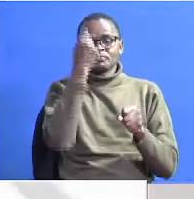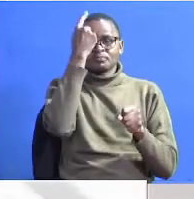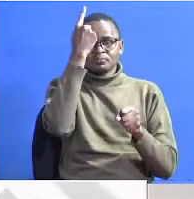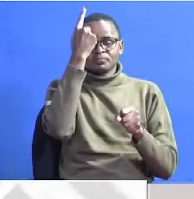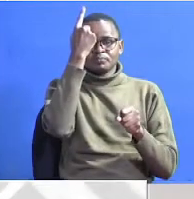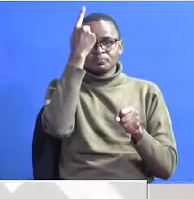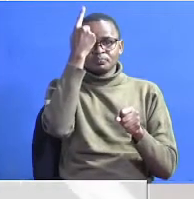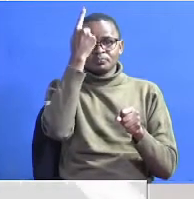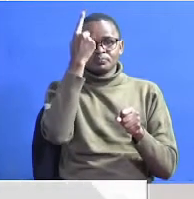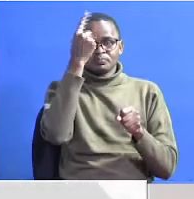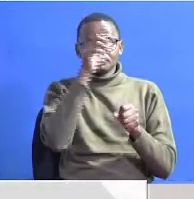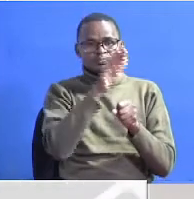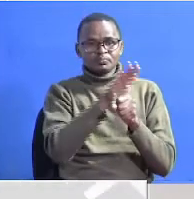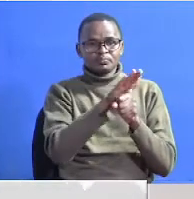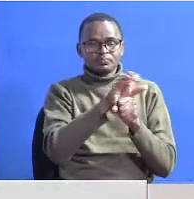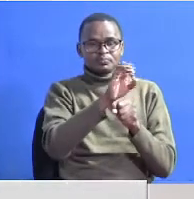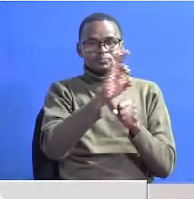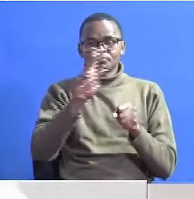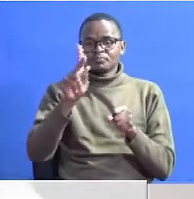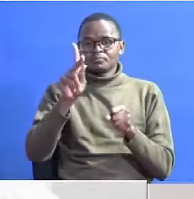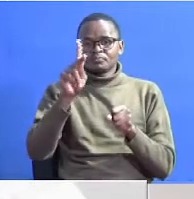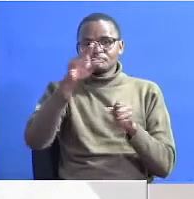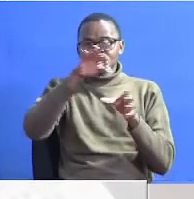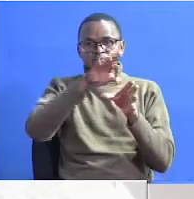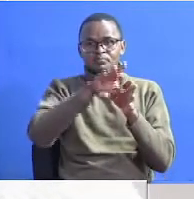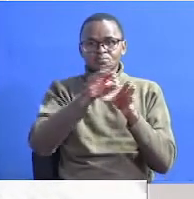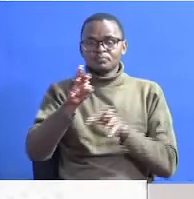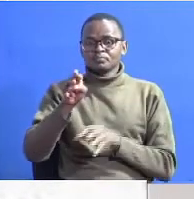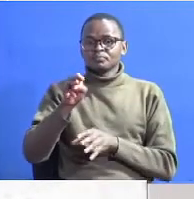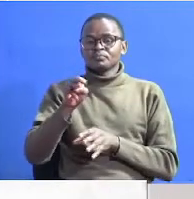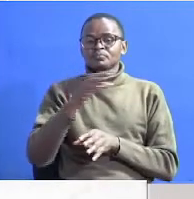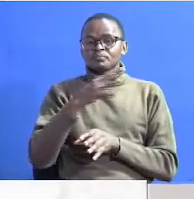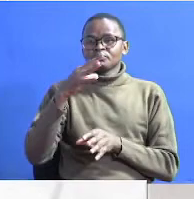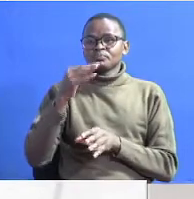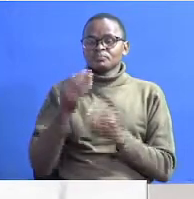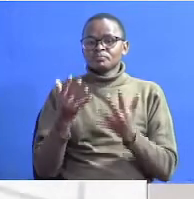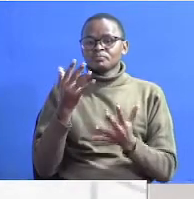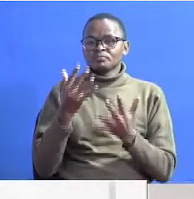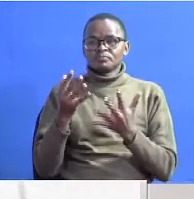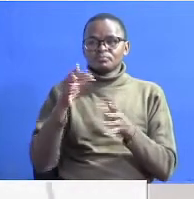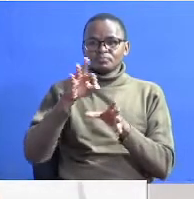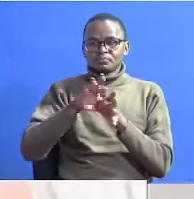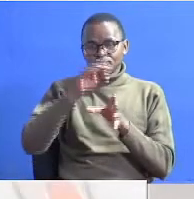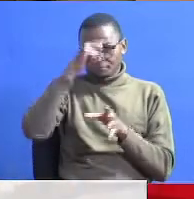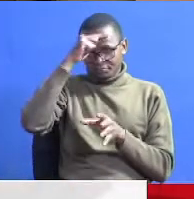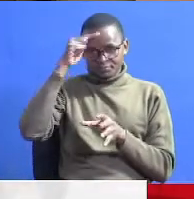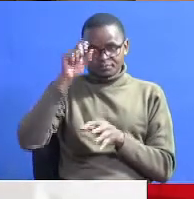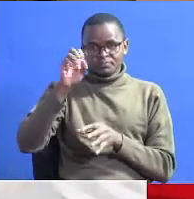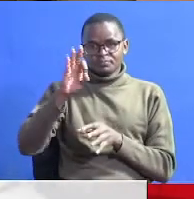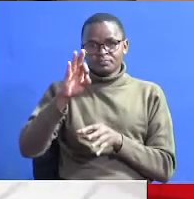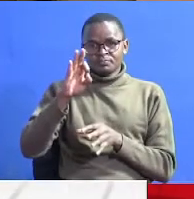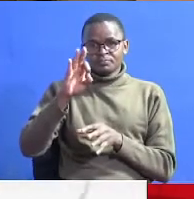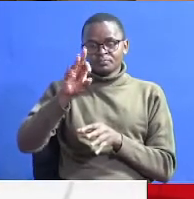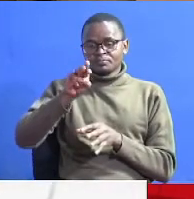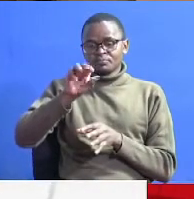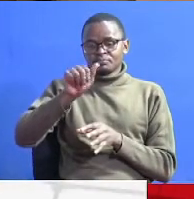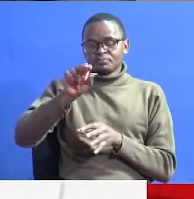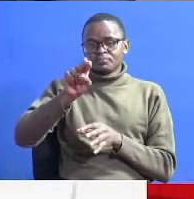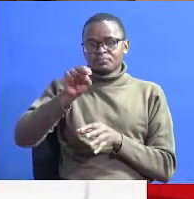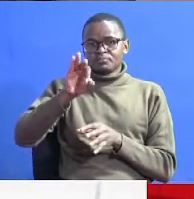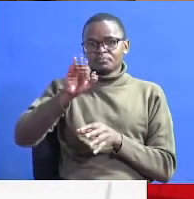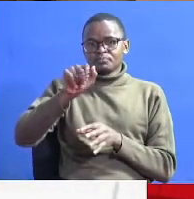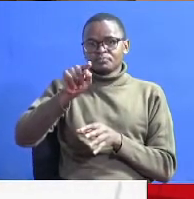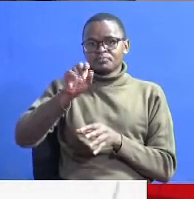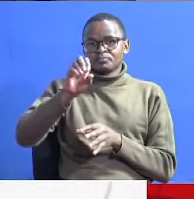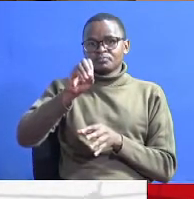that majority of Kenyans voted him, and probably they were voting because of the manifesto, the agenda that he